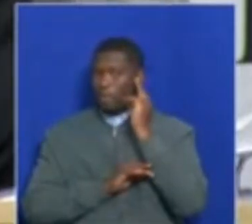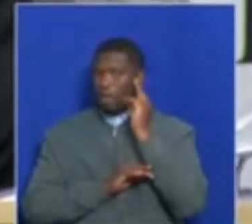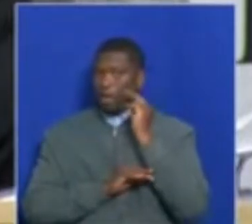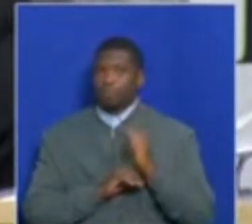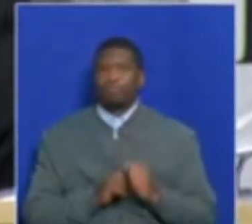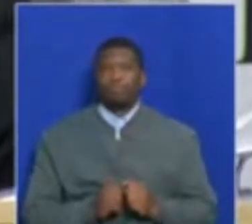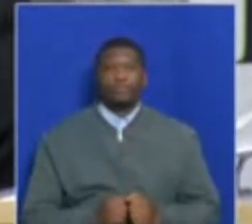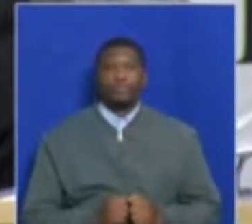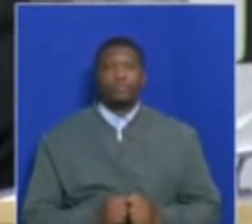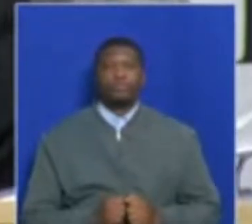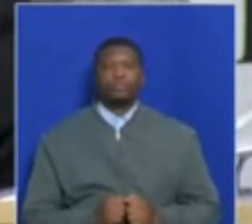And then if you go back